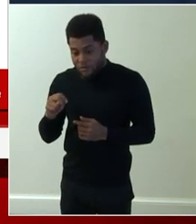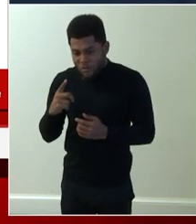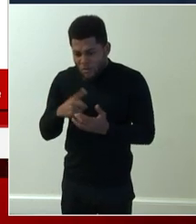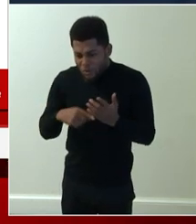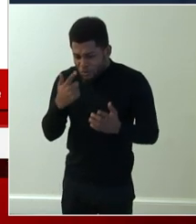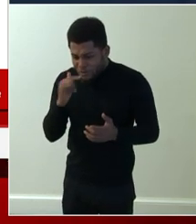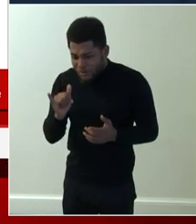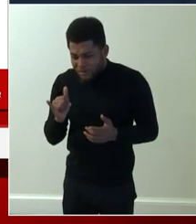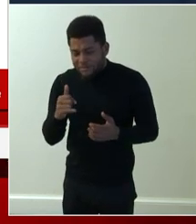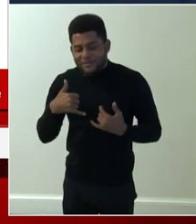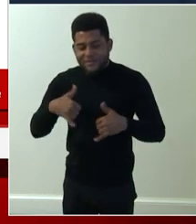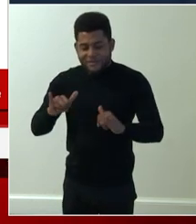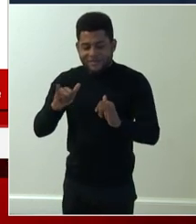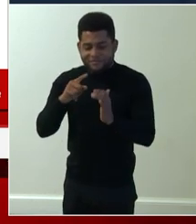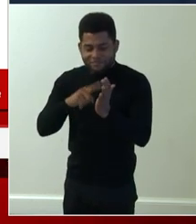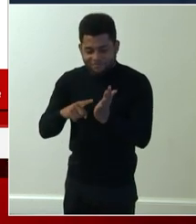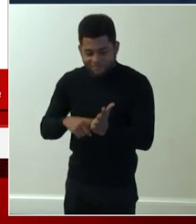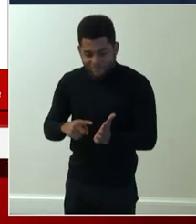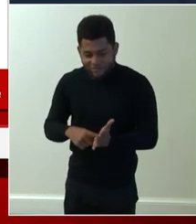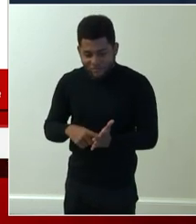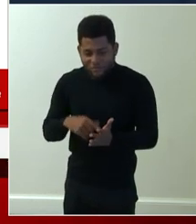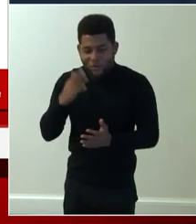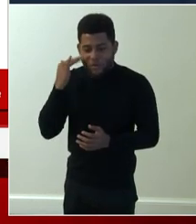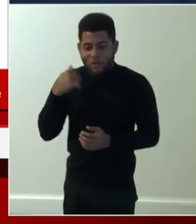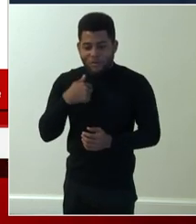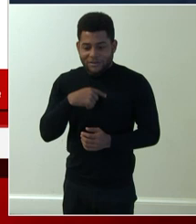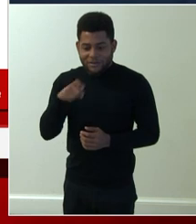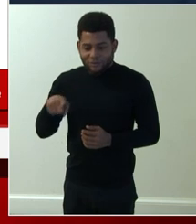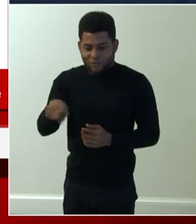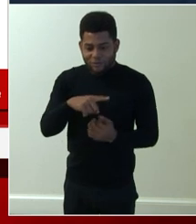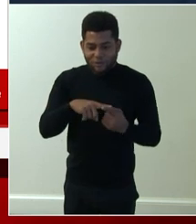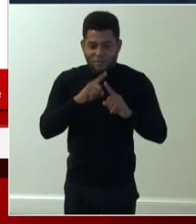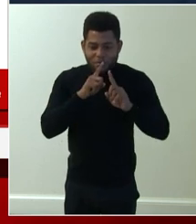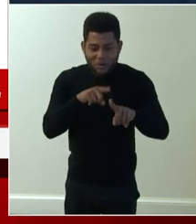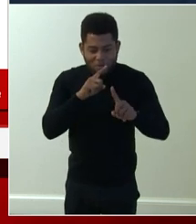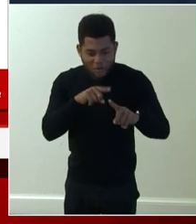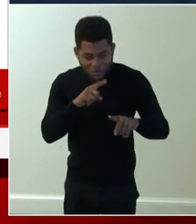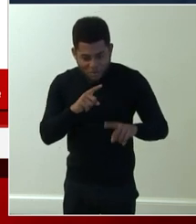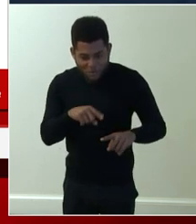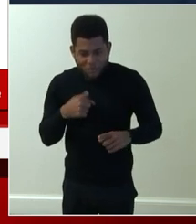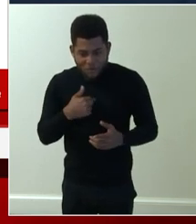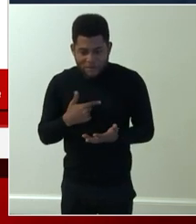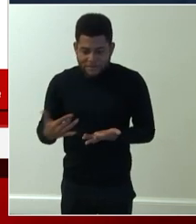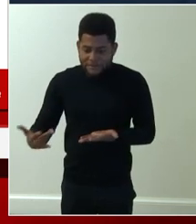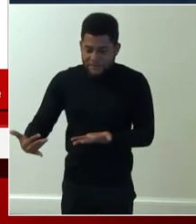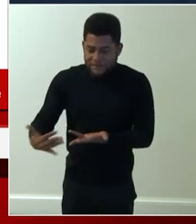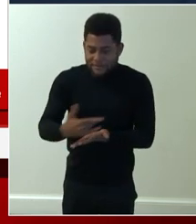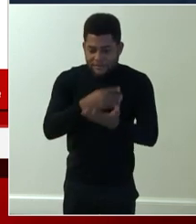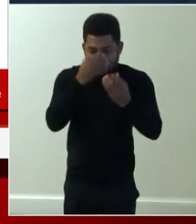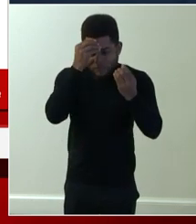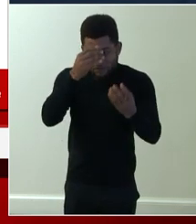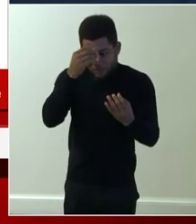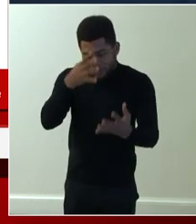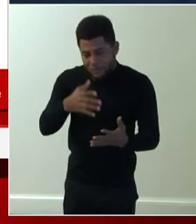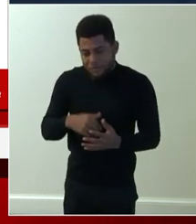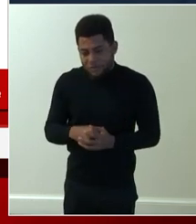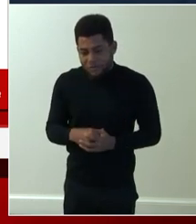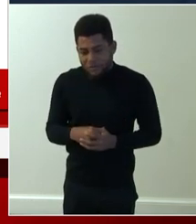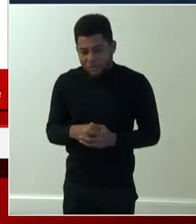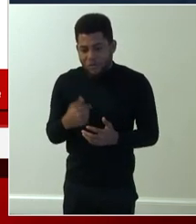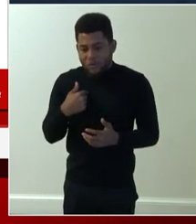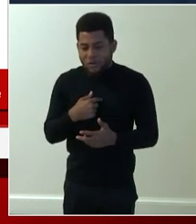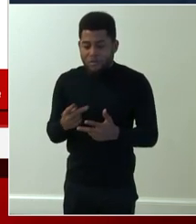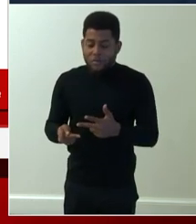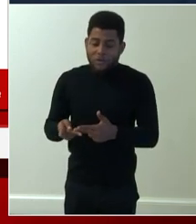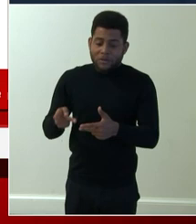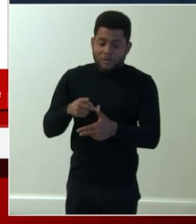for the development of treatments for long COVID. We don't want anyone to get infected, but as case counts go up, our priority is to prevent